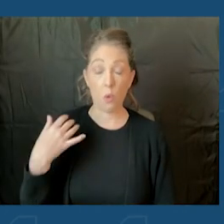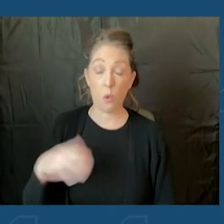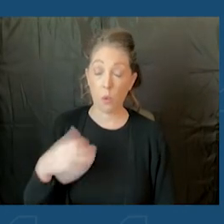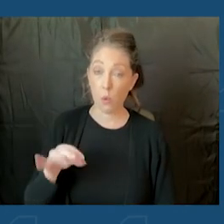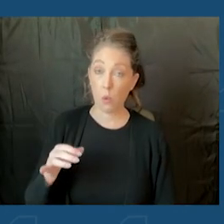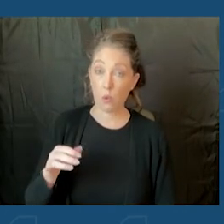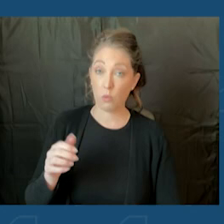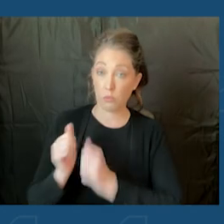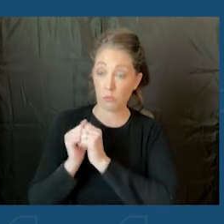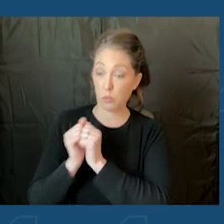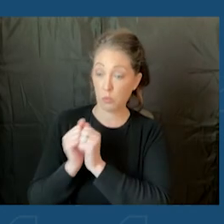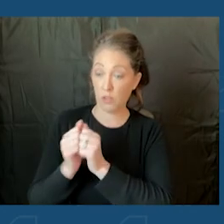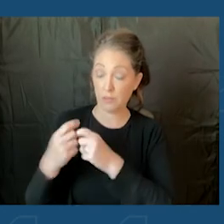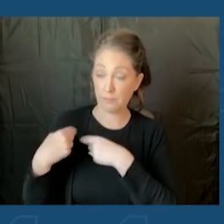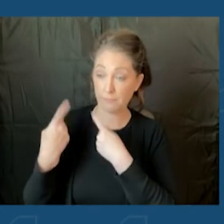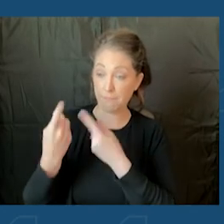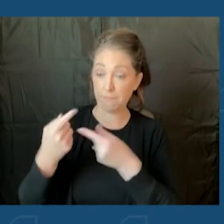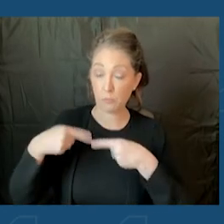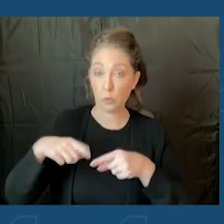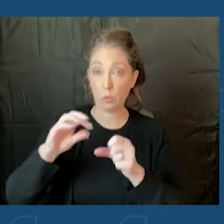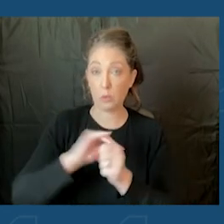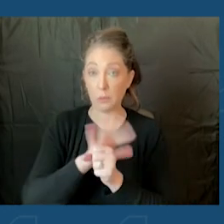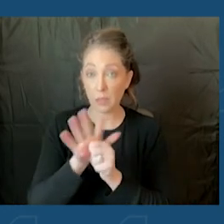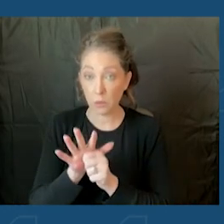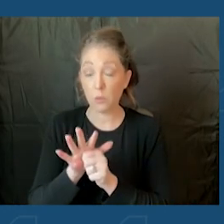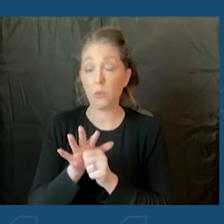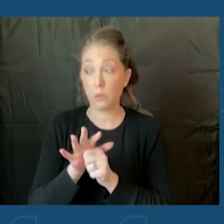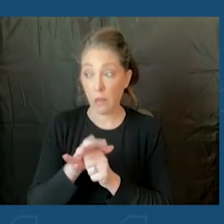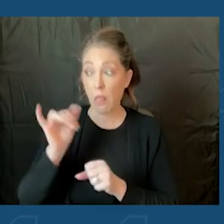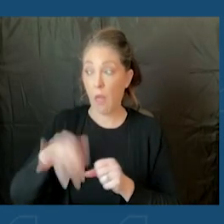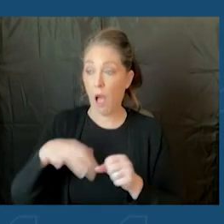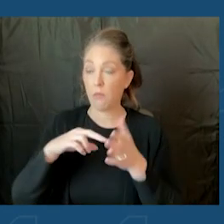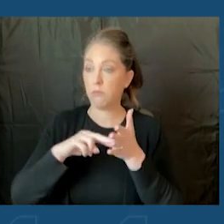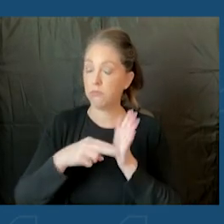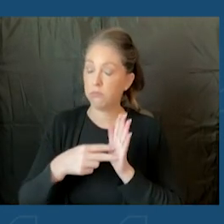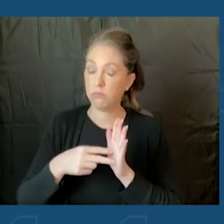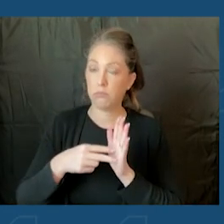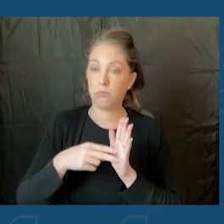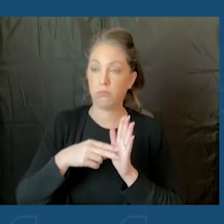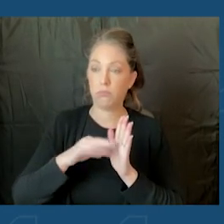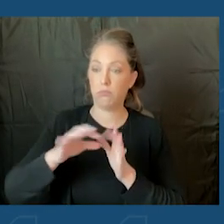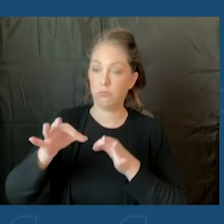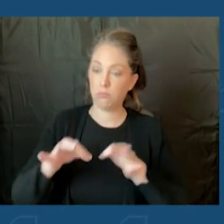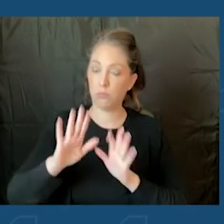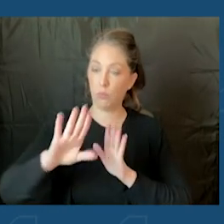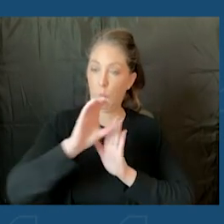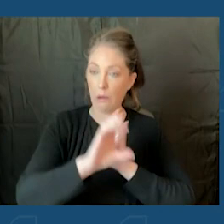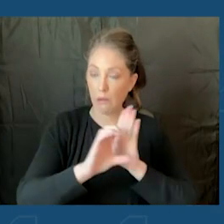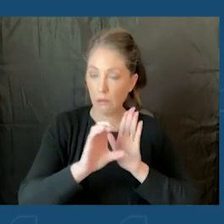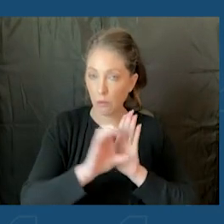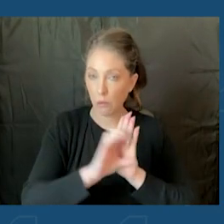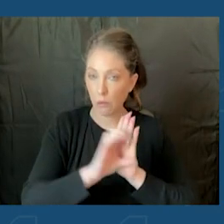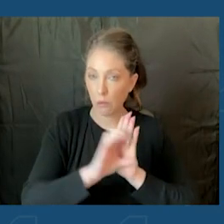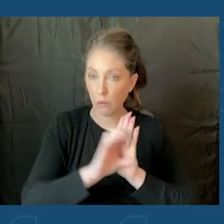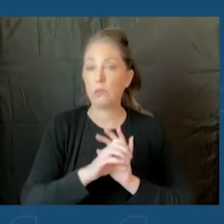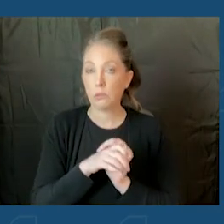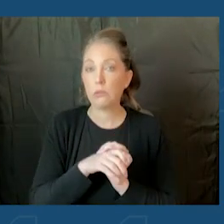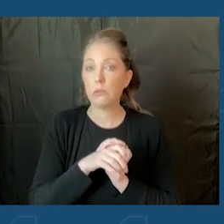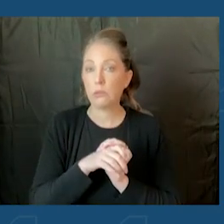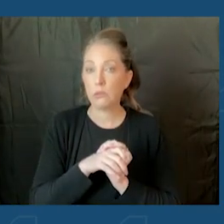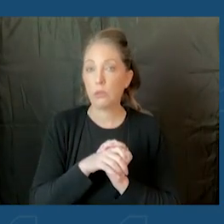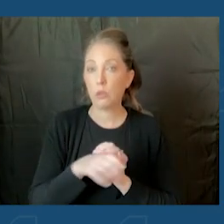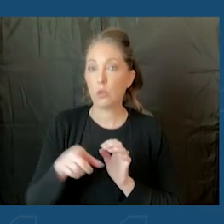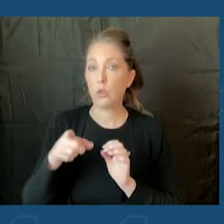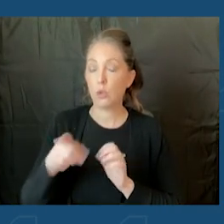defines the character of an individual. And your passion for doing what was right for your constituents, leaving no stone unturned,